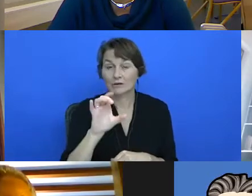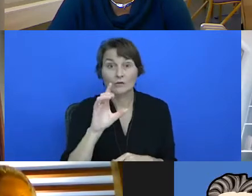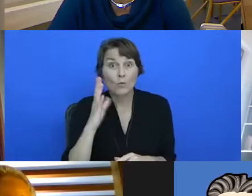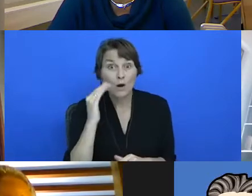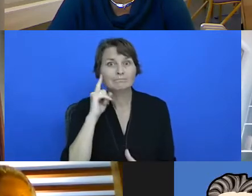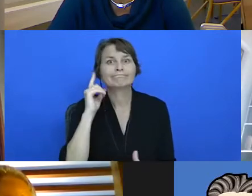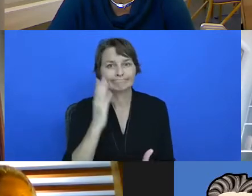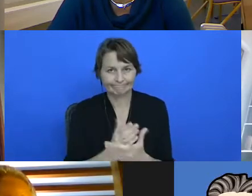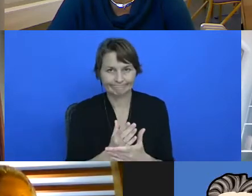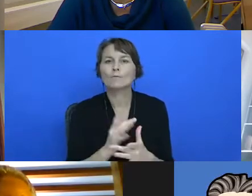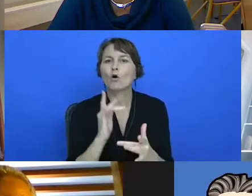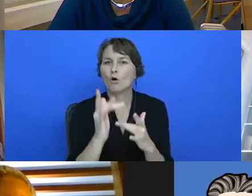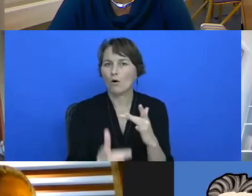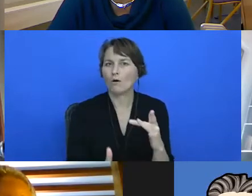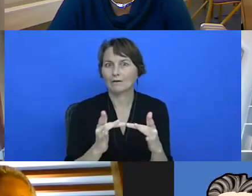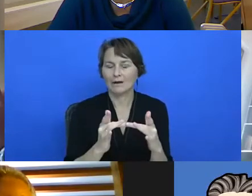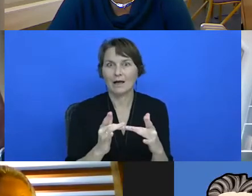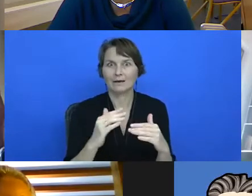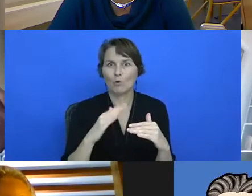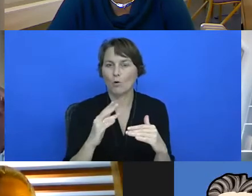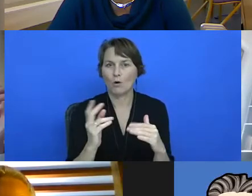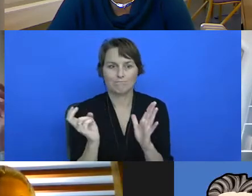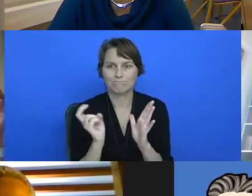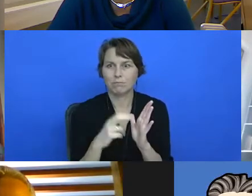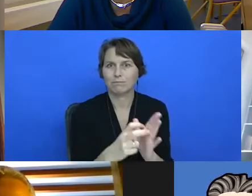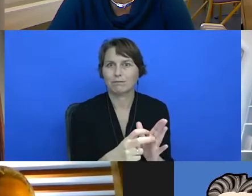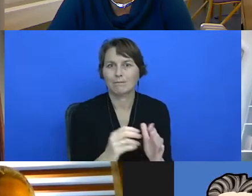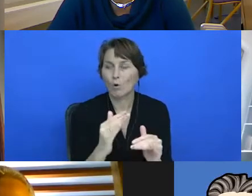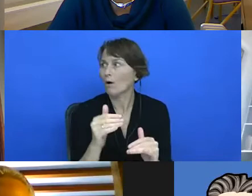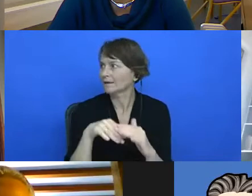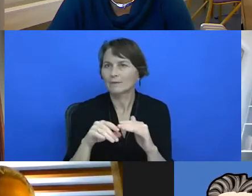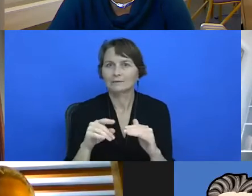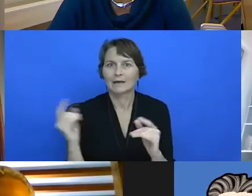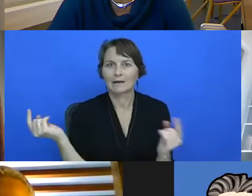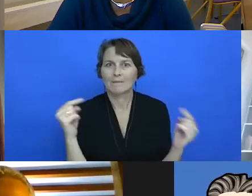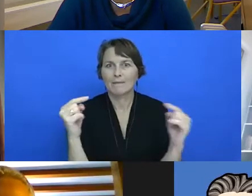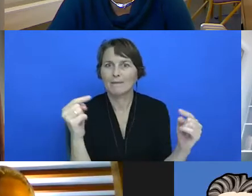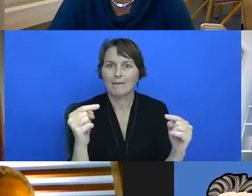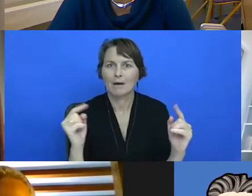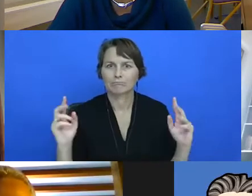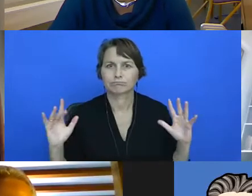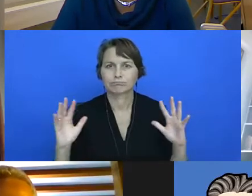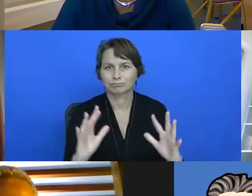talk more about, it made it more accessible to people.